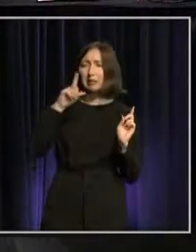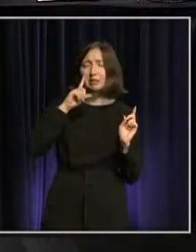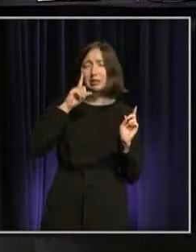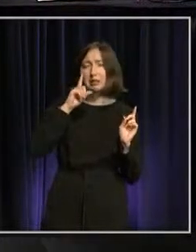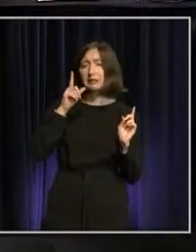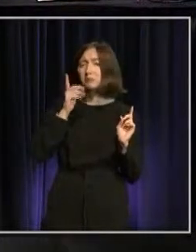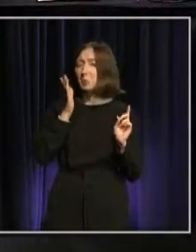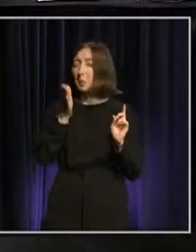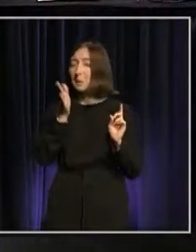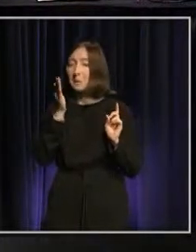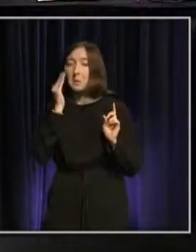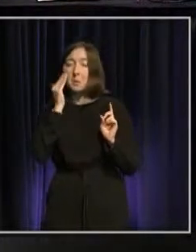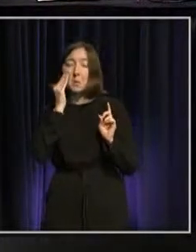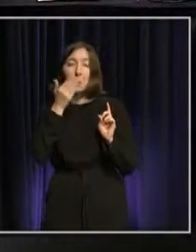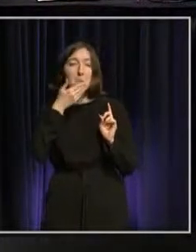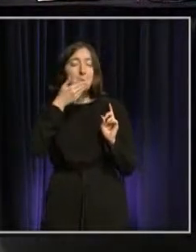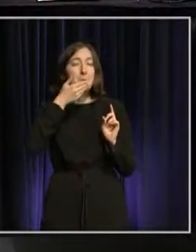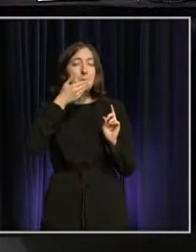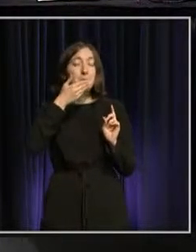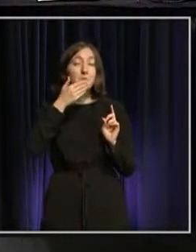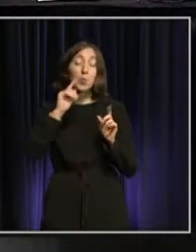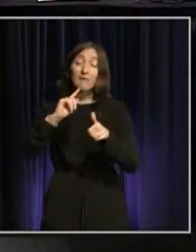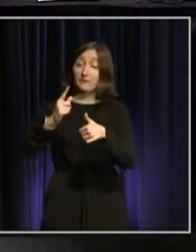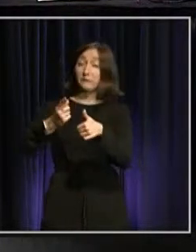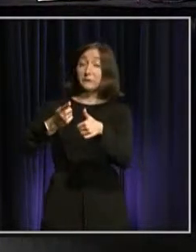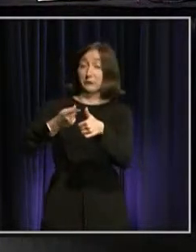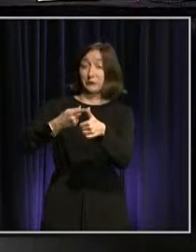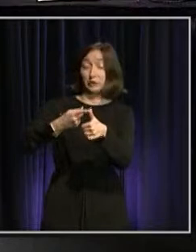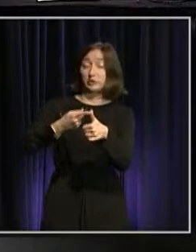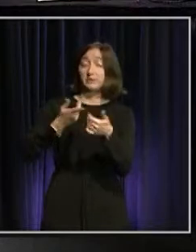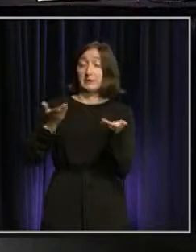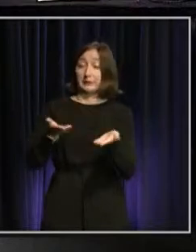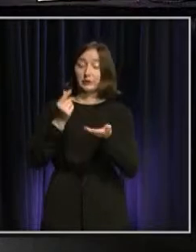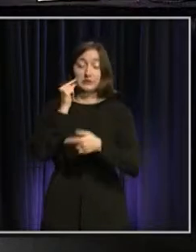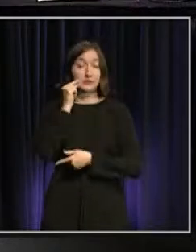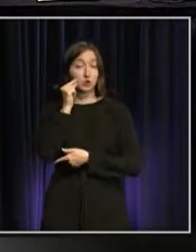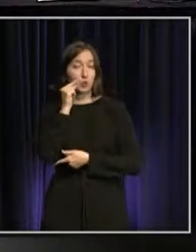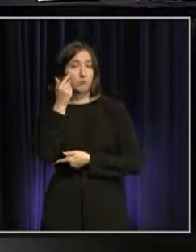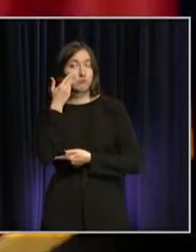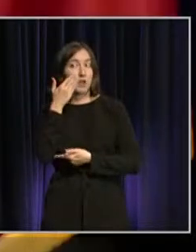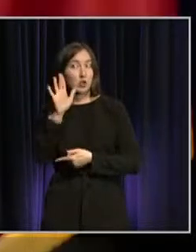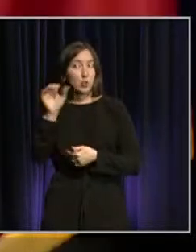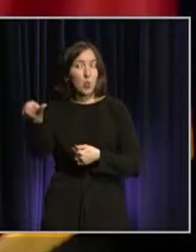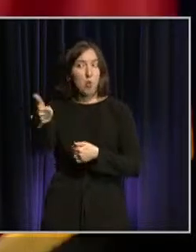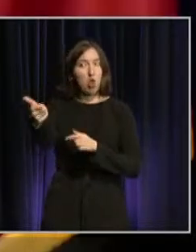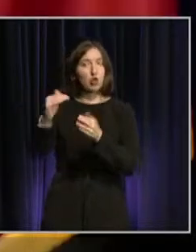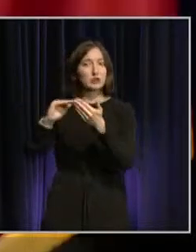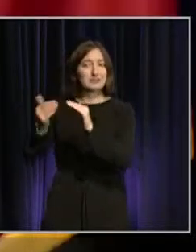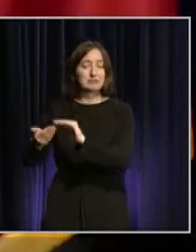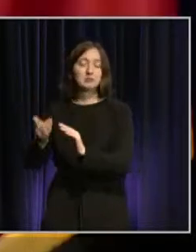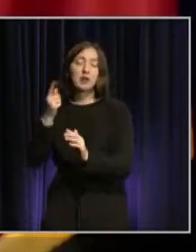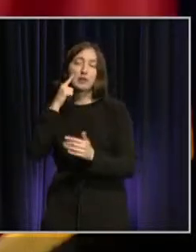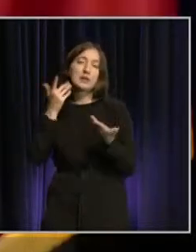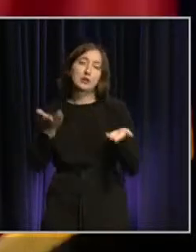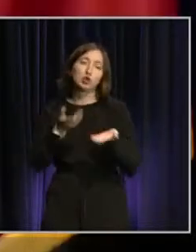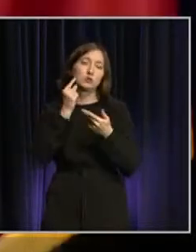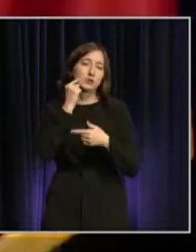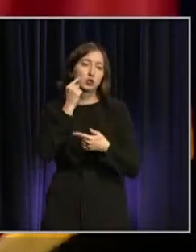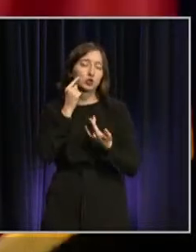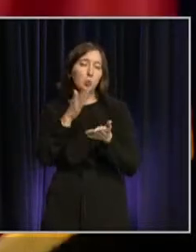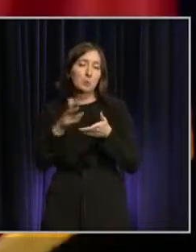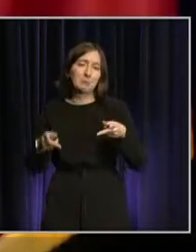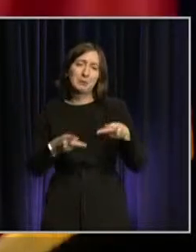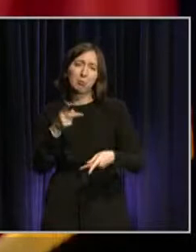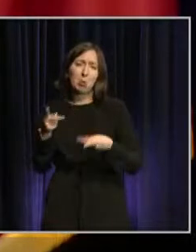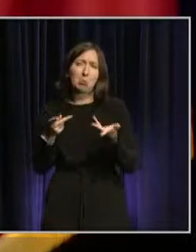idea. But first of all, I think here in San Antonio, I don't know about the rest of the state, I think everybody is really, really stepping up and continuing to do